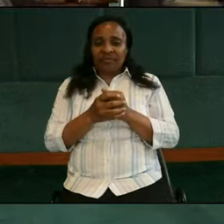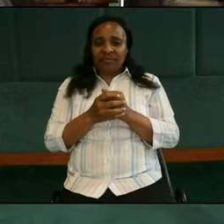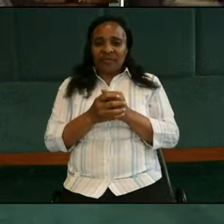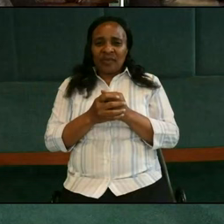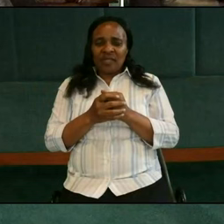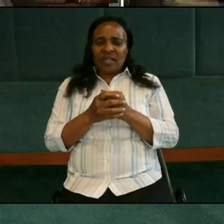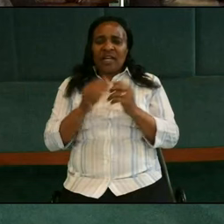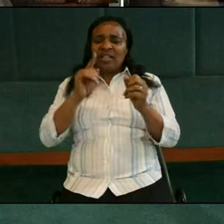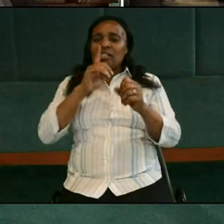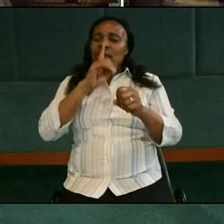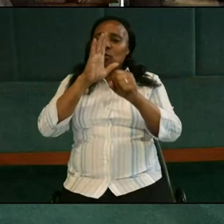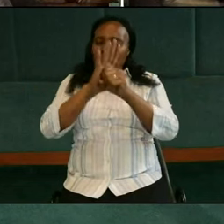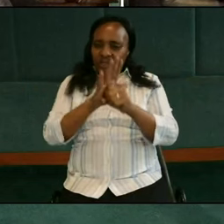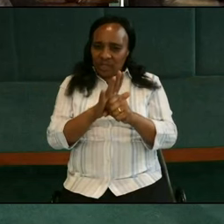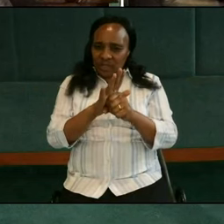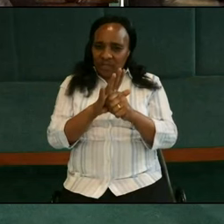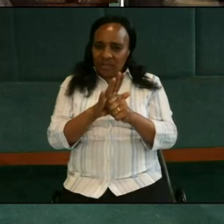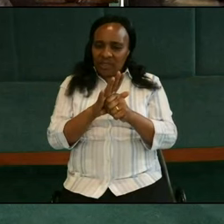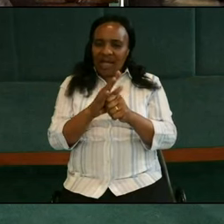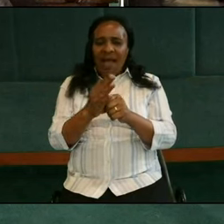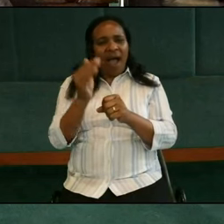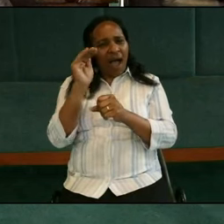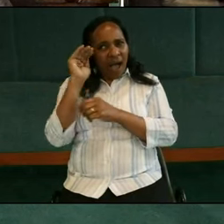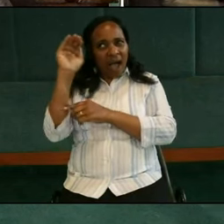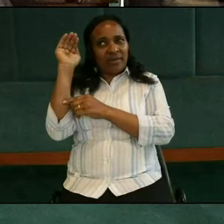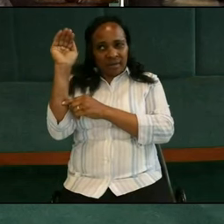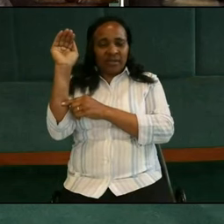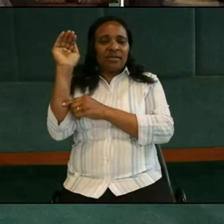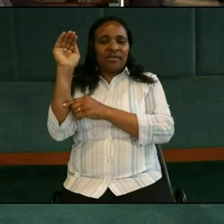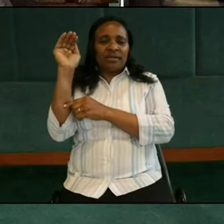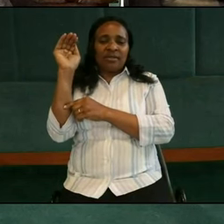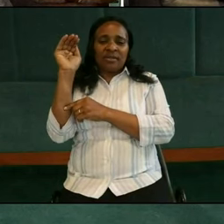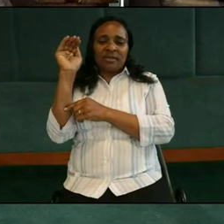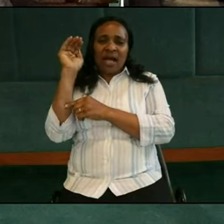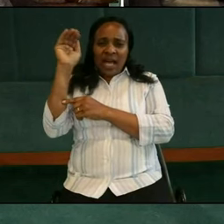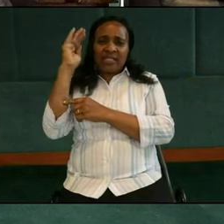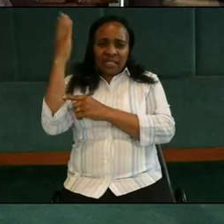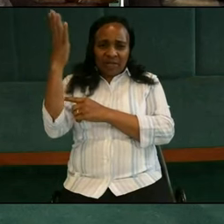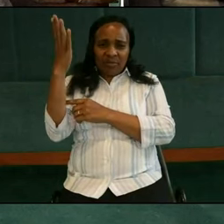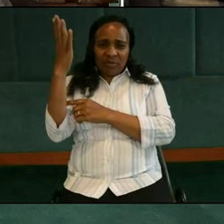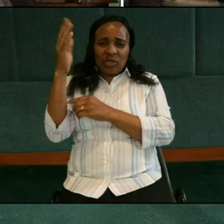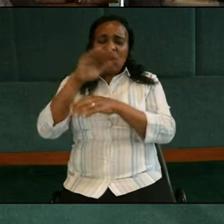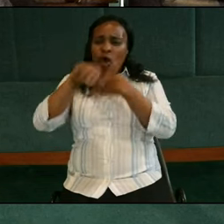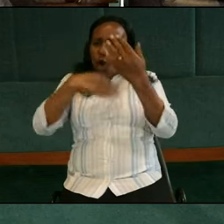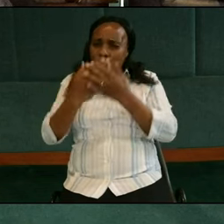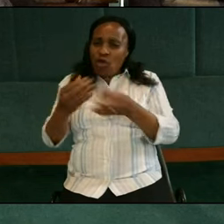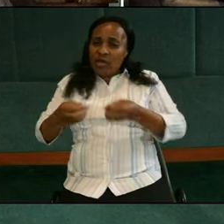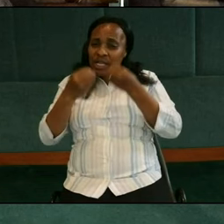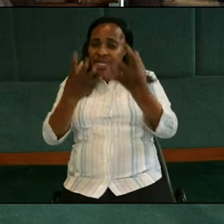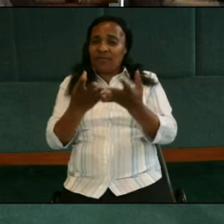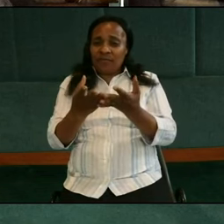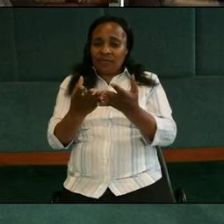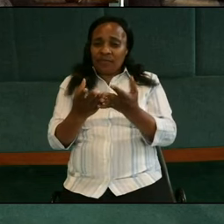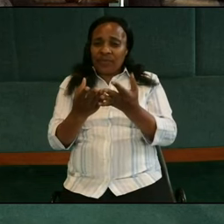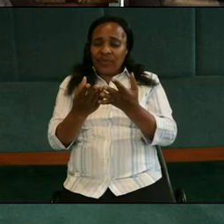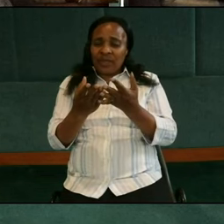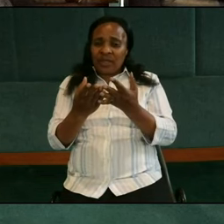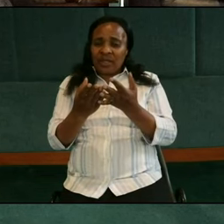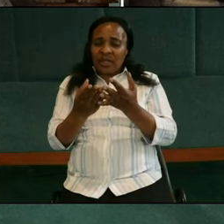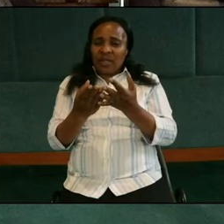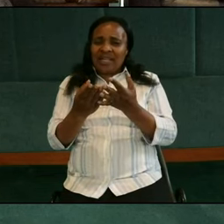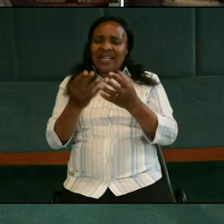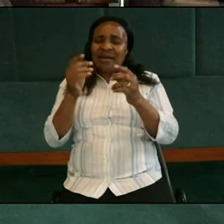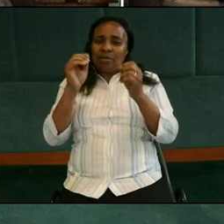That is quite the promise. Yeah. Ask me. Just ask me, and I'll give you all this you want. Elsie, can you